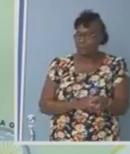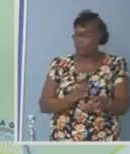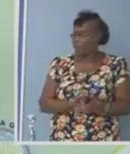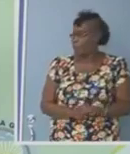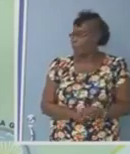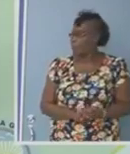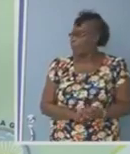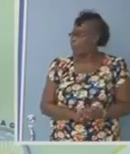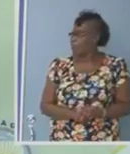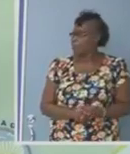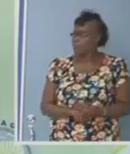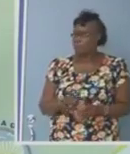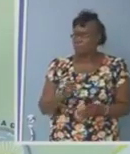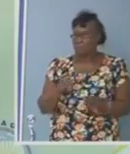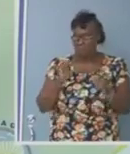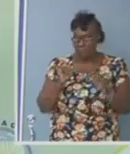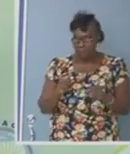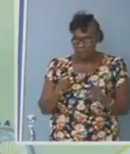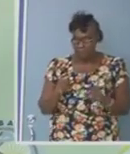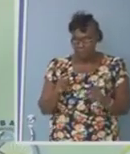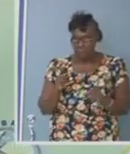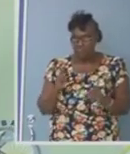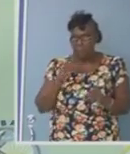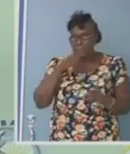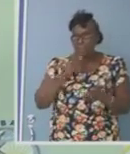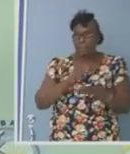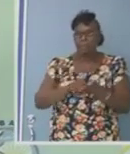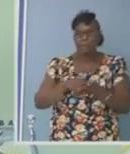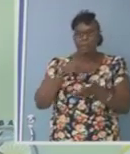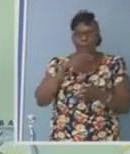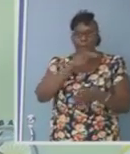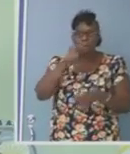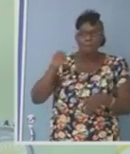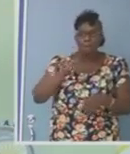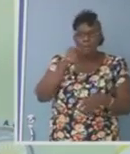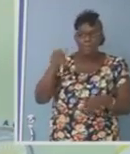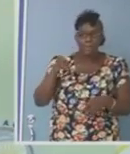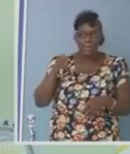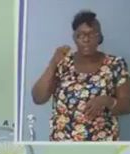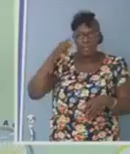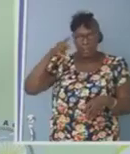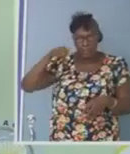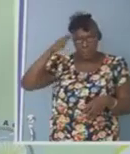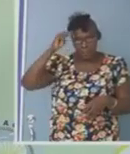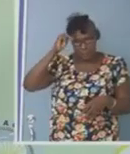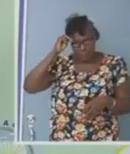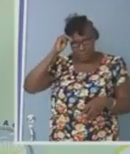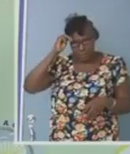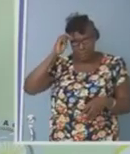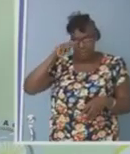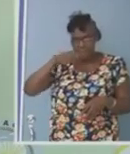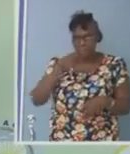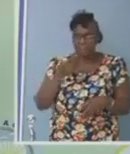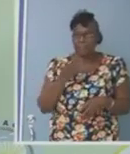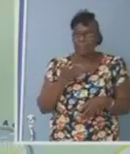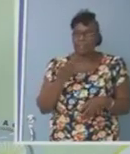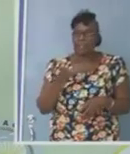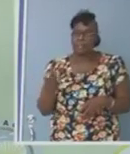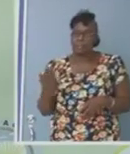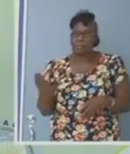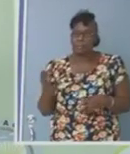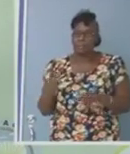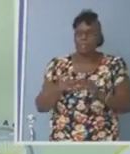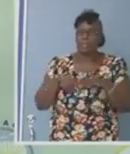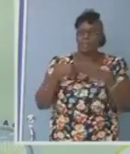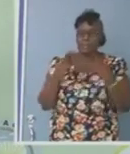You may recall that it was on Monday the Prime Minister announced a number of cabinet-appointed subcommittees